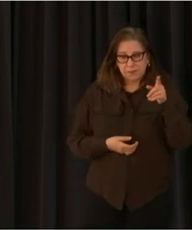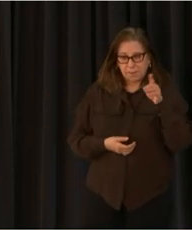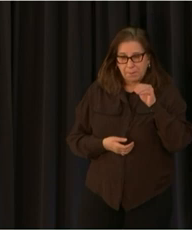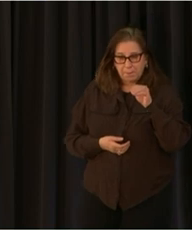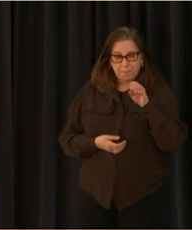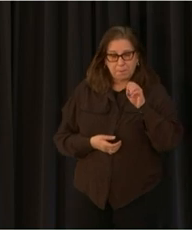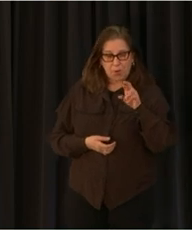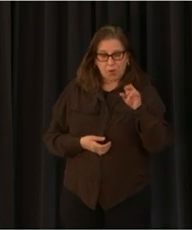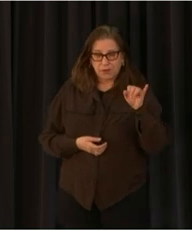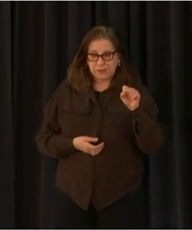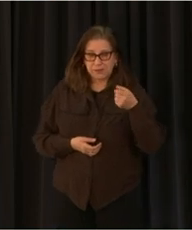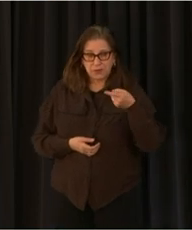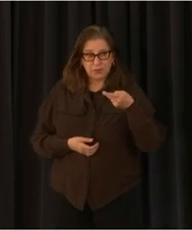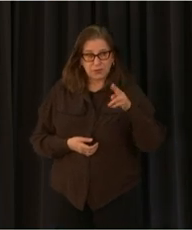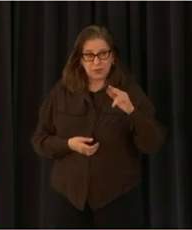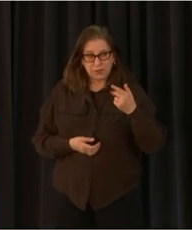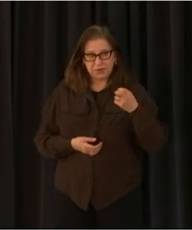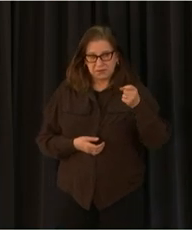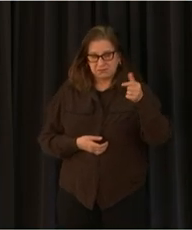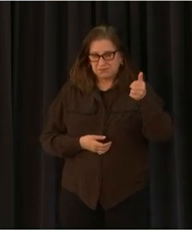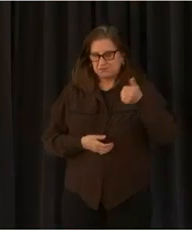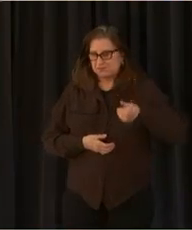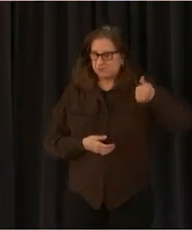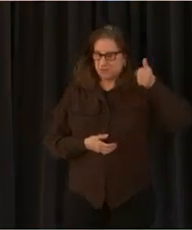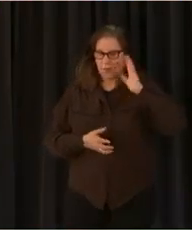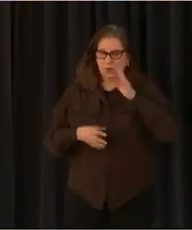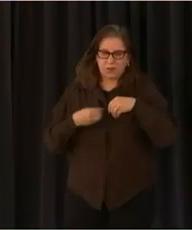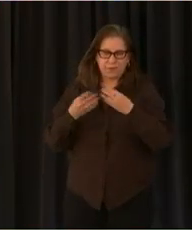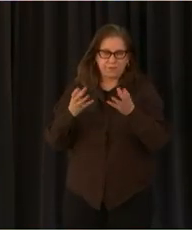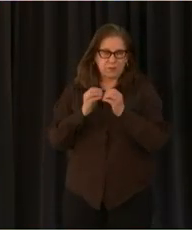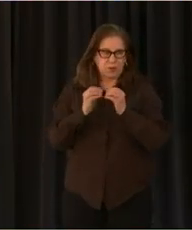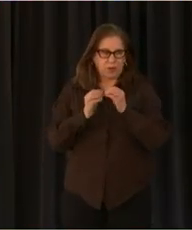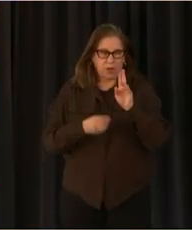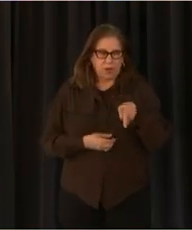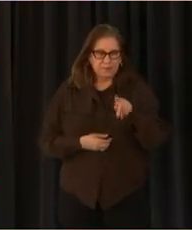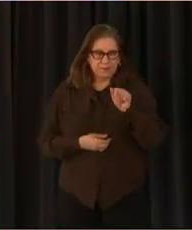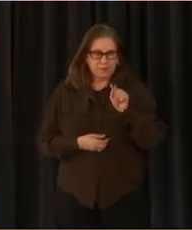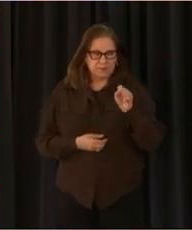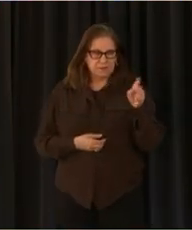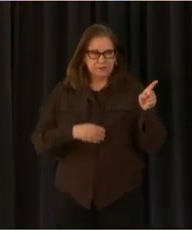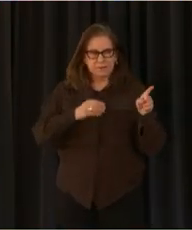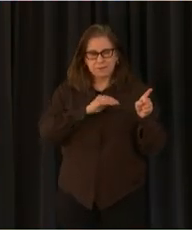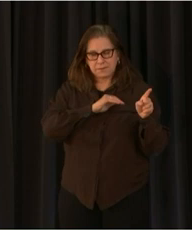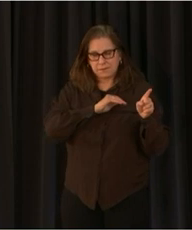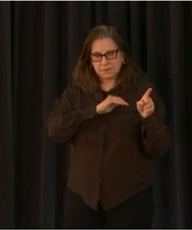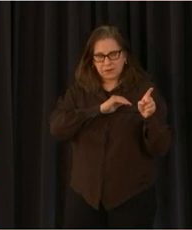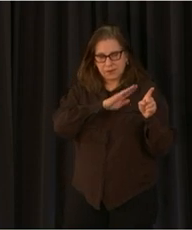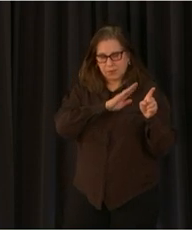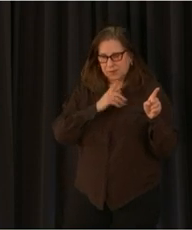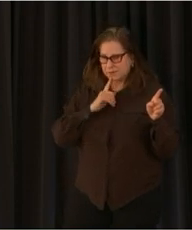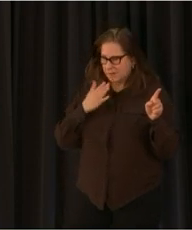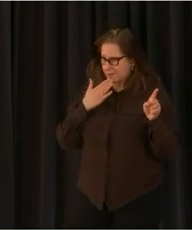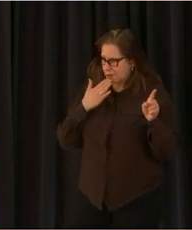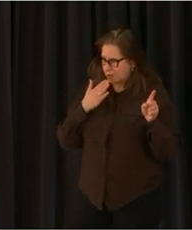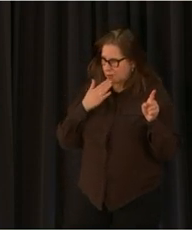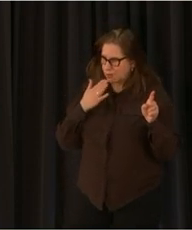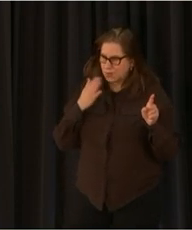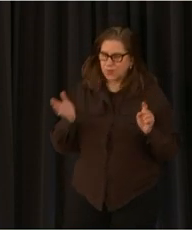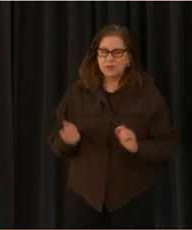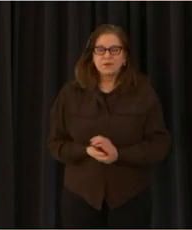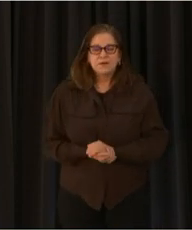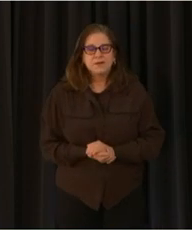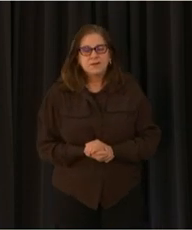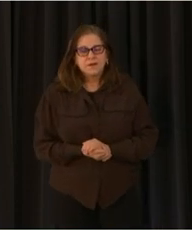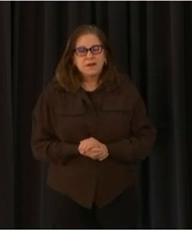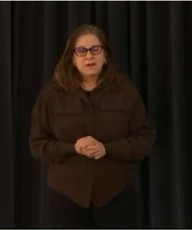impacted and looking forward. Unique. Thank you, Madam Mayor. So last Thursday,